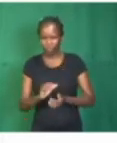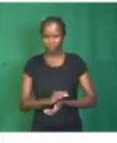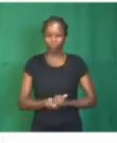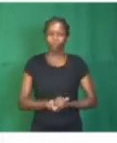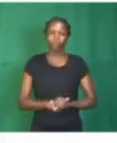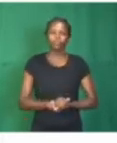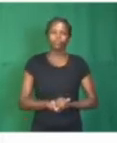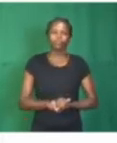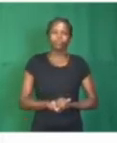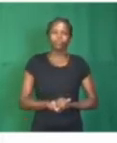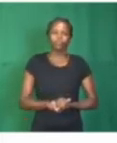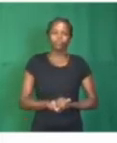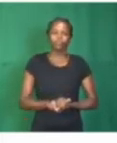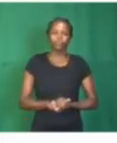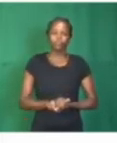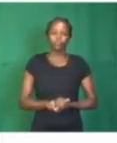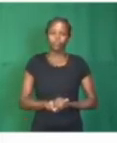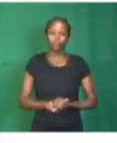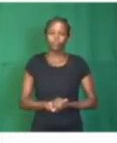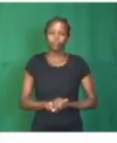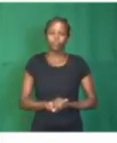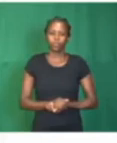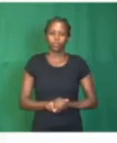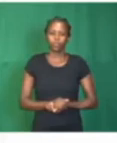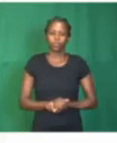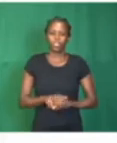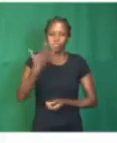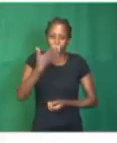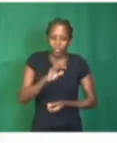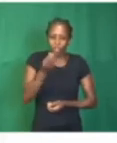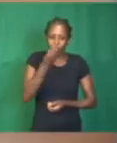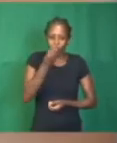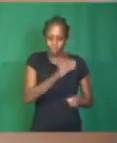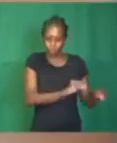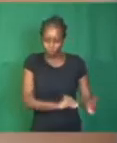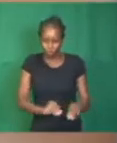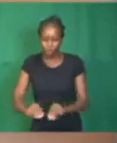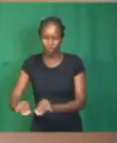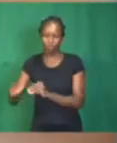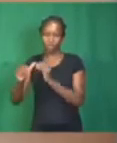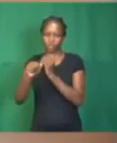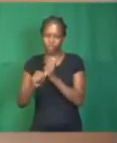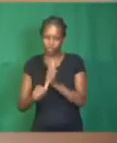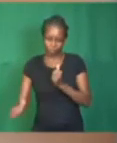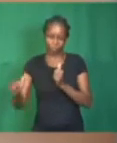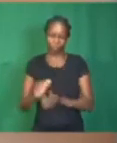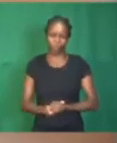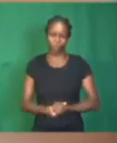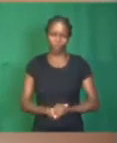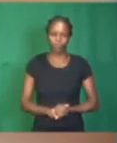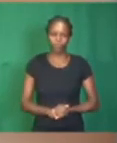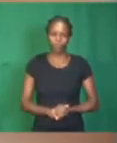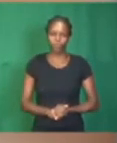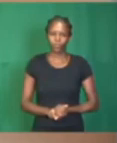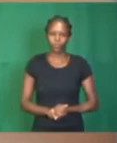the anus, where food will be dropped out of the body as waste. The next